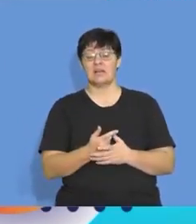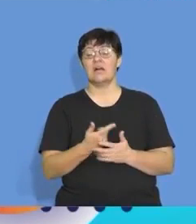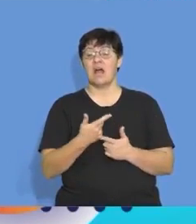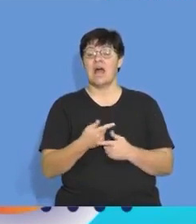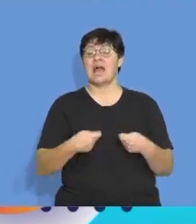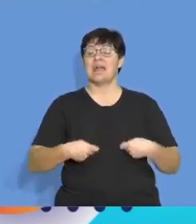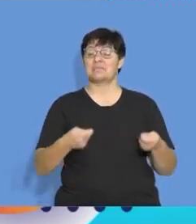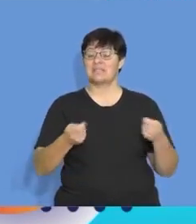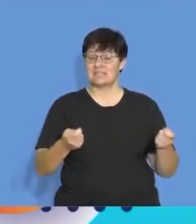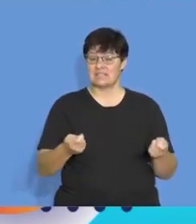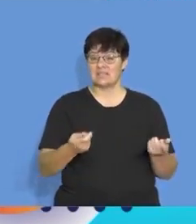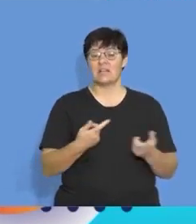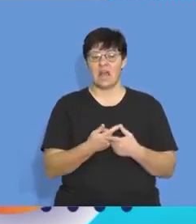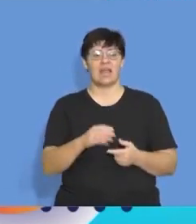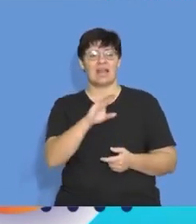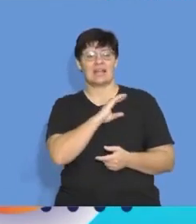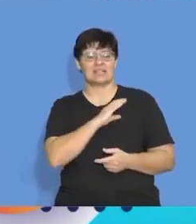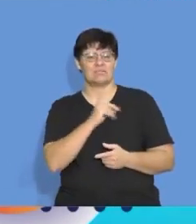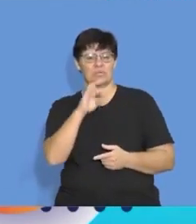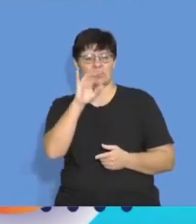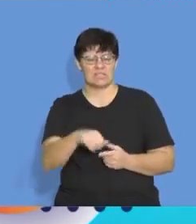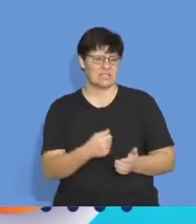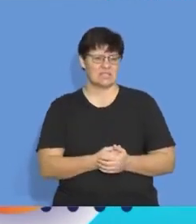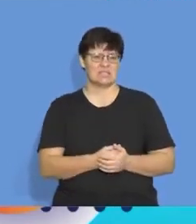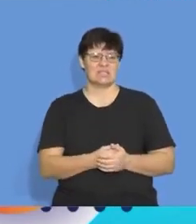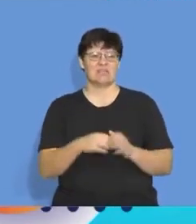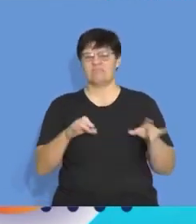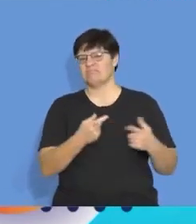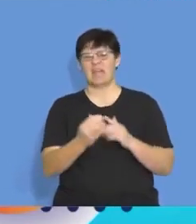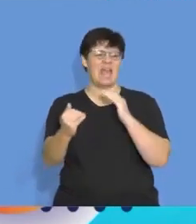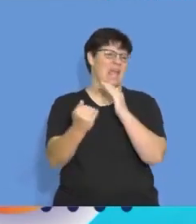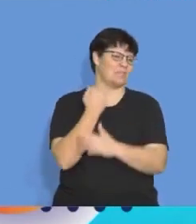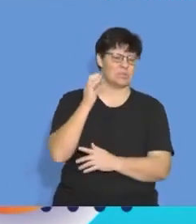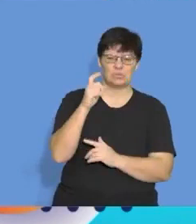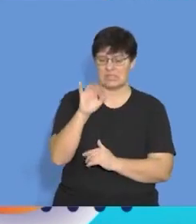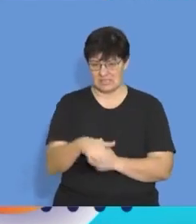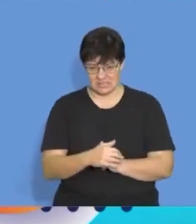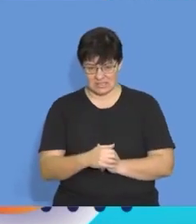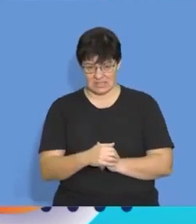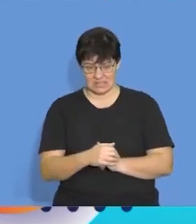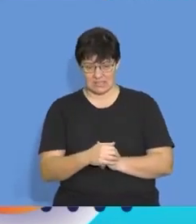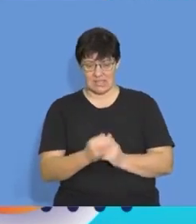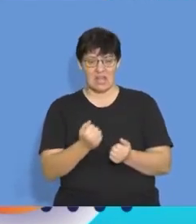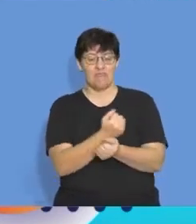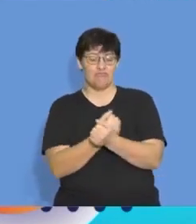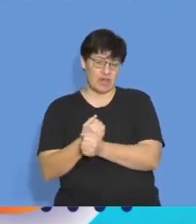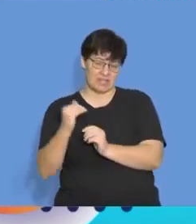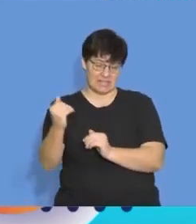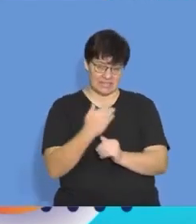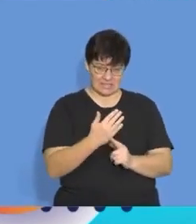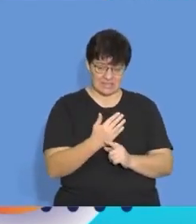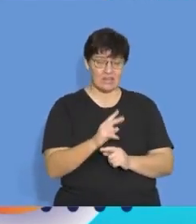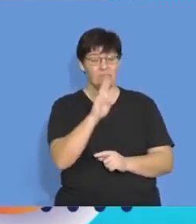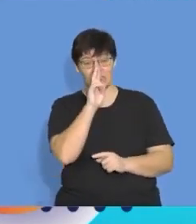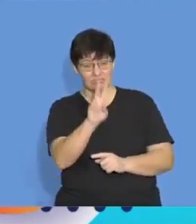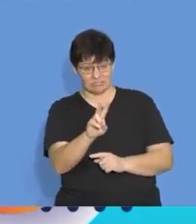like what? Customs duties, excise duties, import duties, freight inwards, watch out for carriage